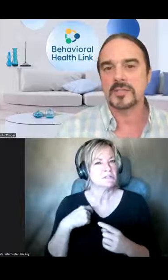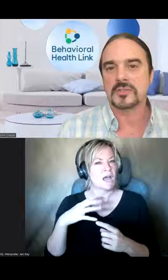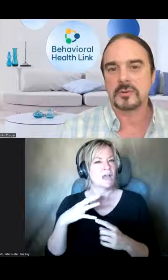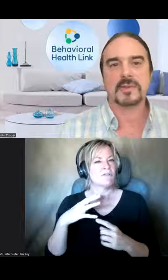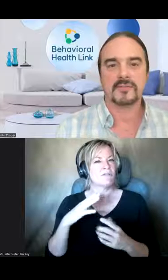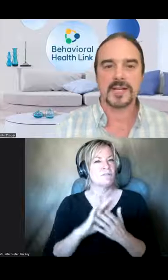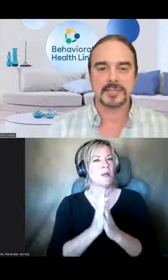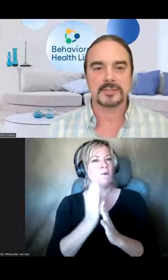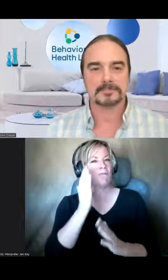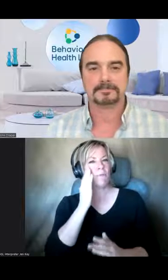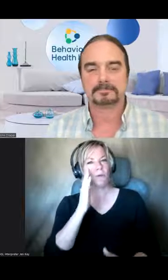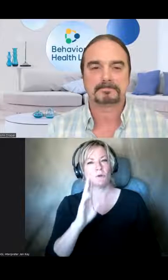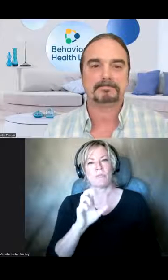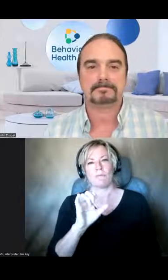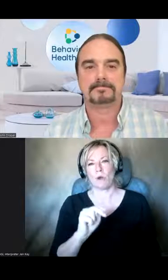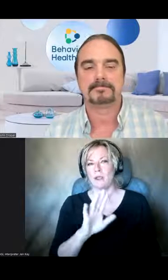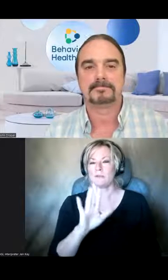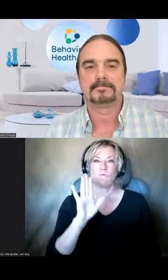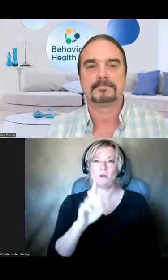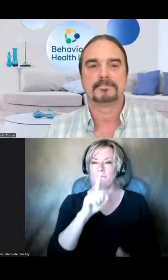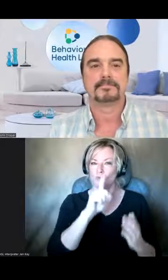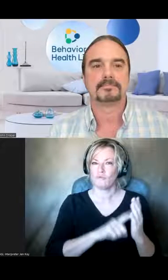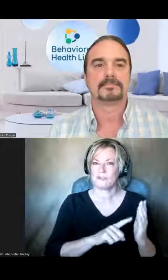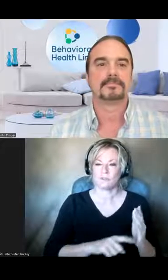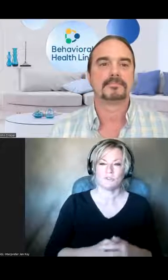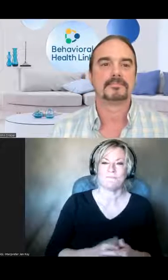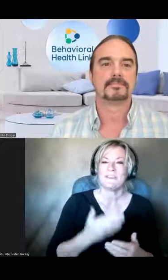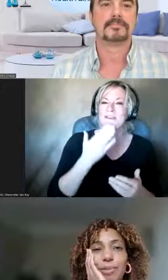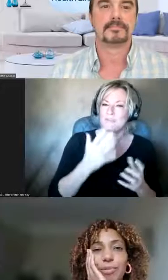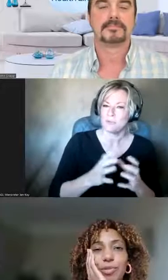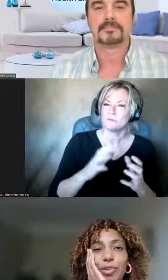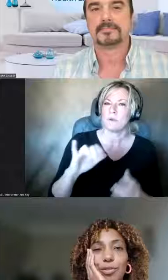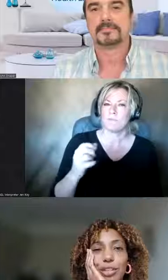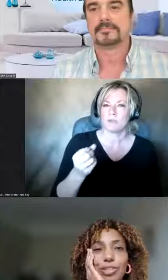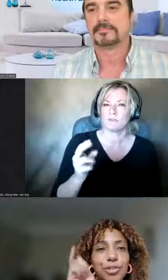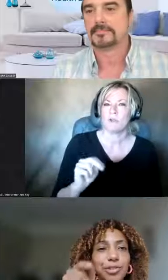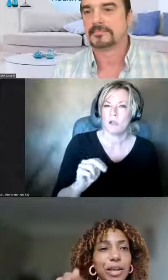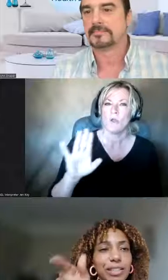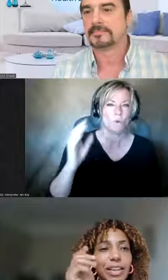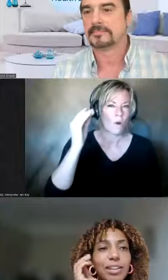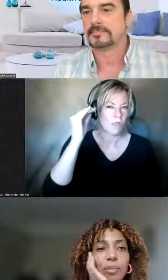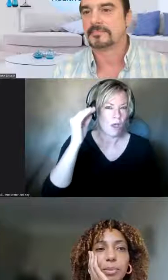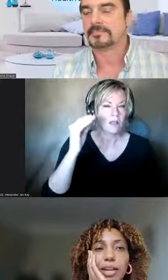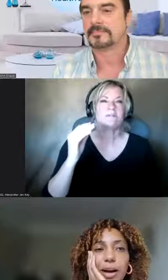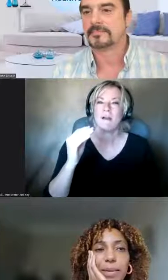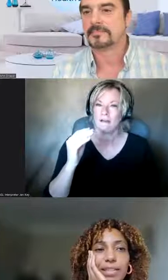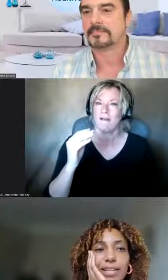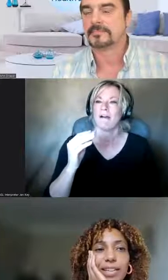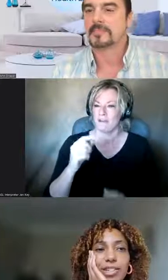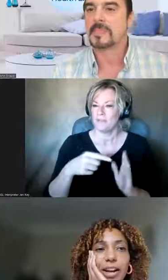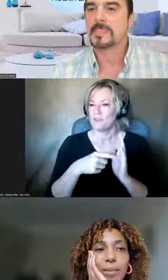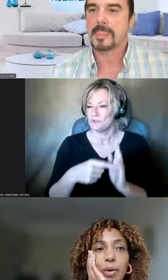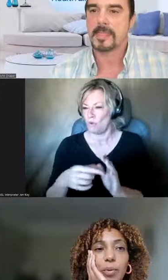with Brian's terrific findings. Thank you so much, John. And actually, your reflections really responded to some of the comments in